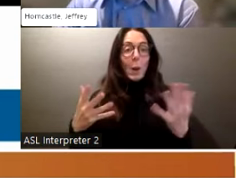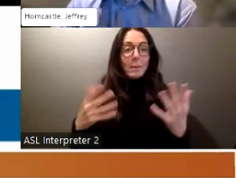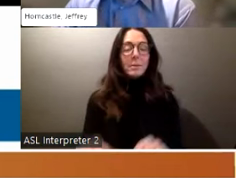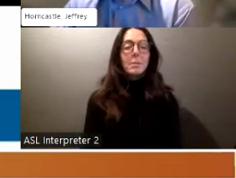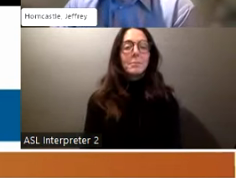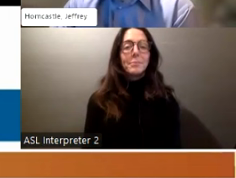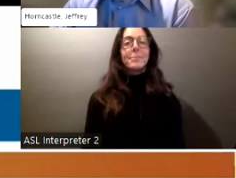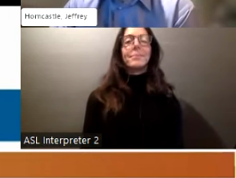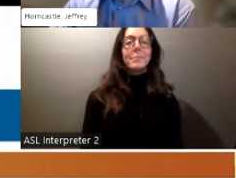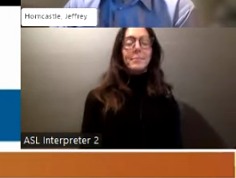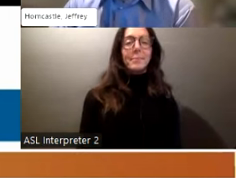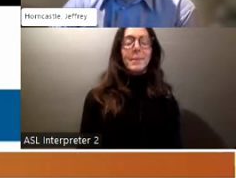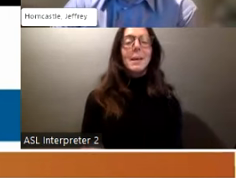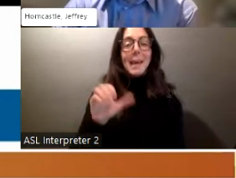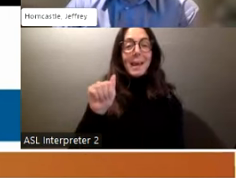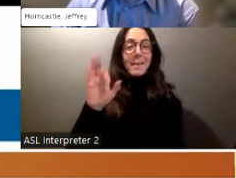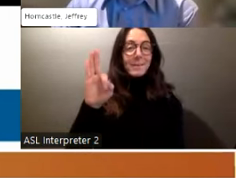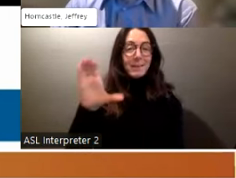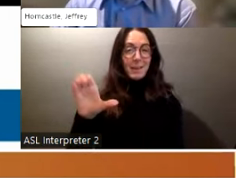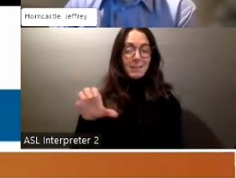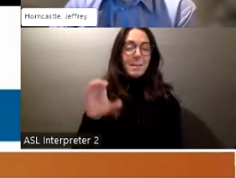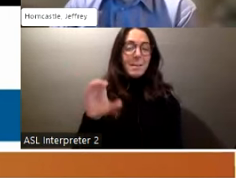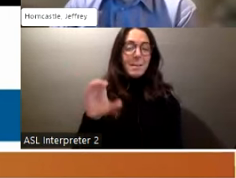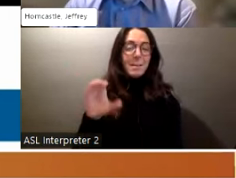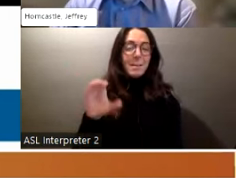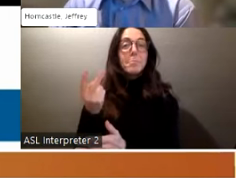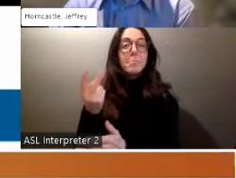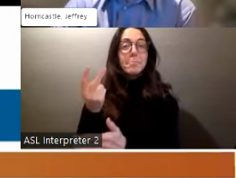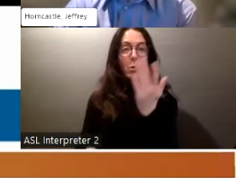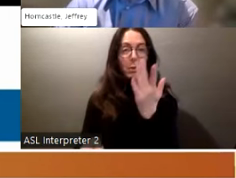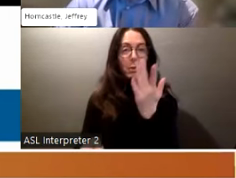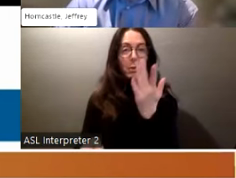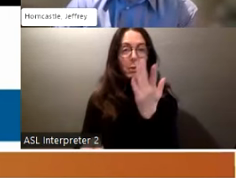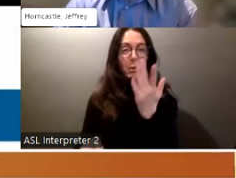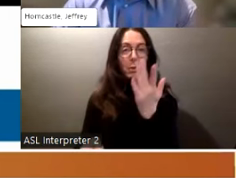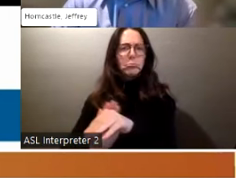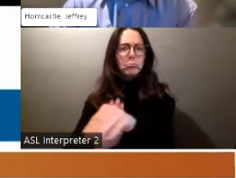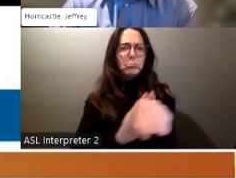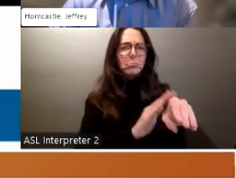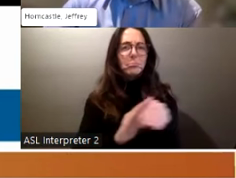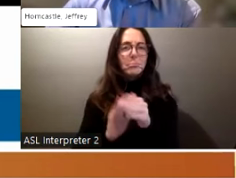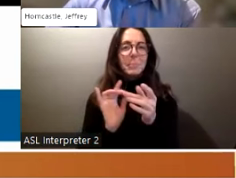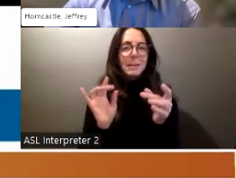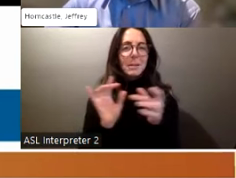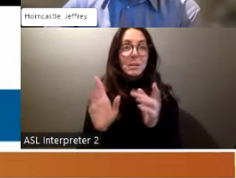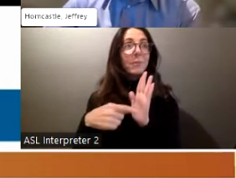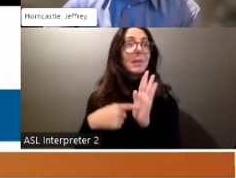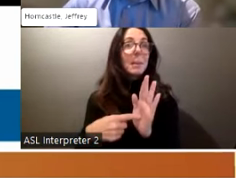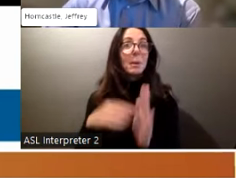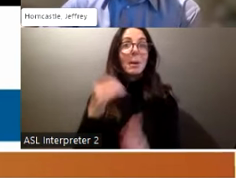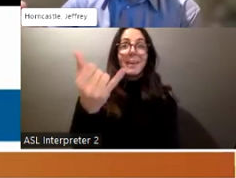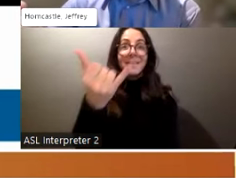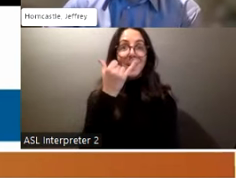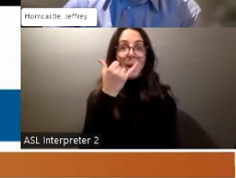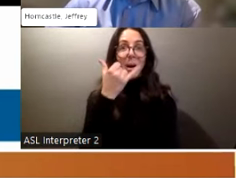Canadian Anti-Fraud Center and the OPP, preventative messaging. So basically, a phone call claiming to be a loved